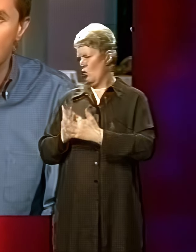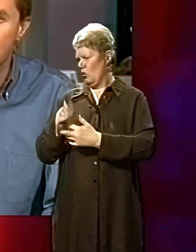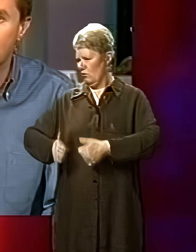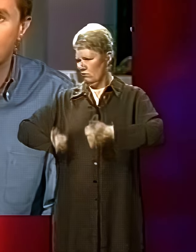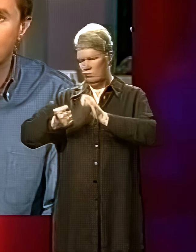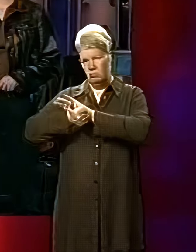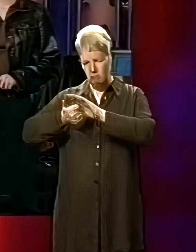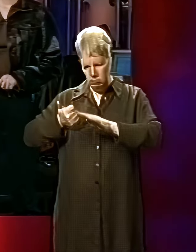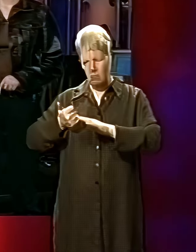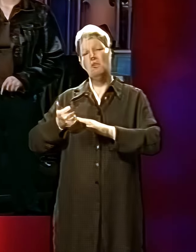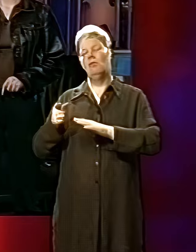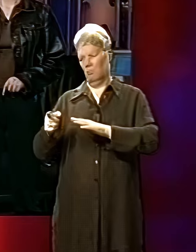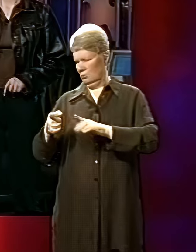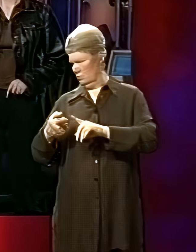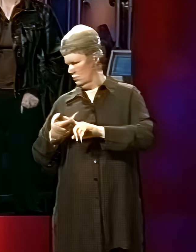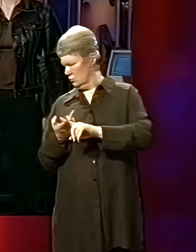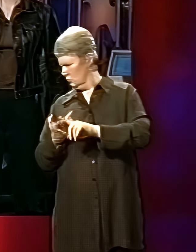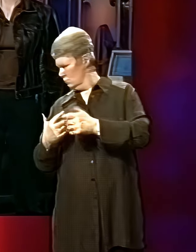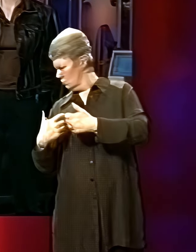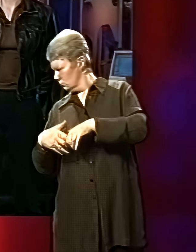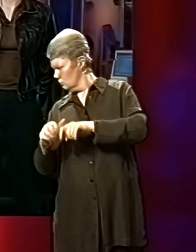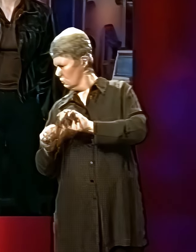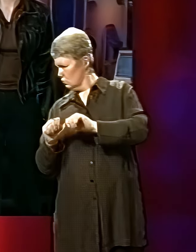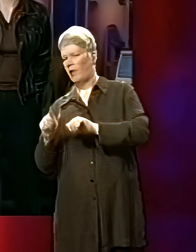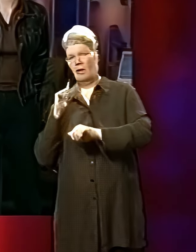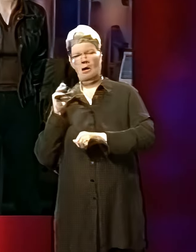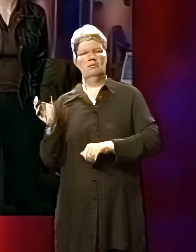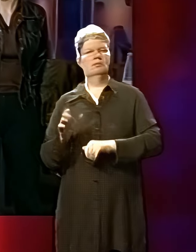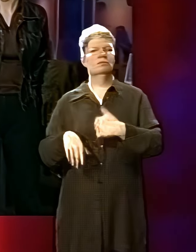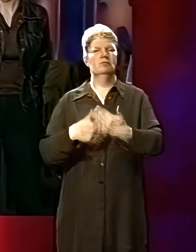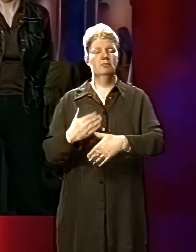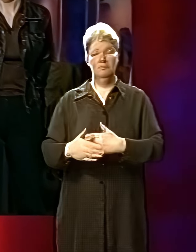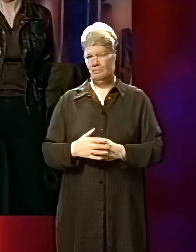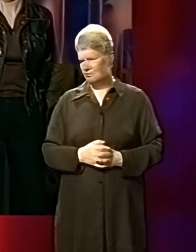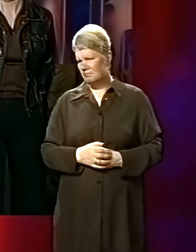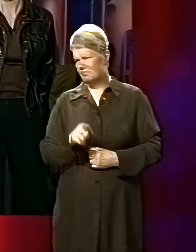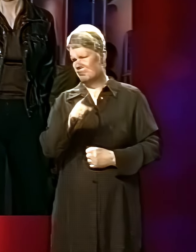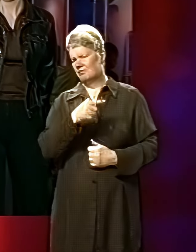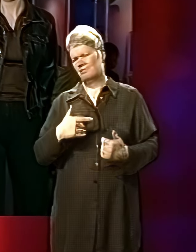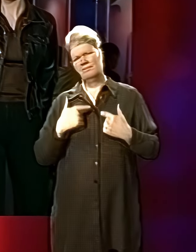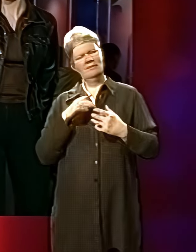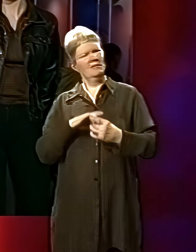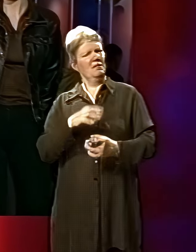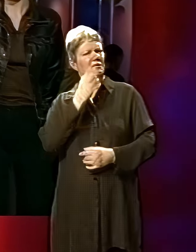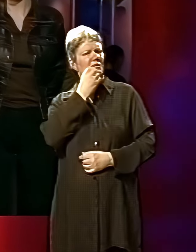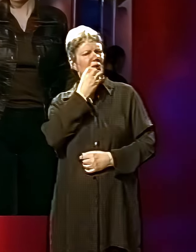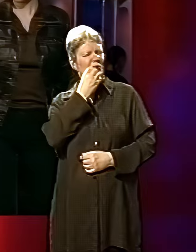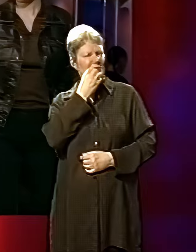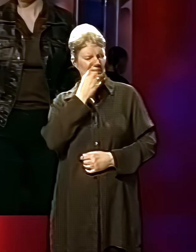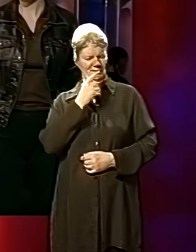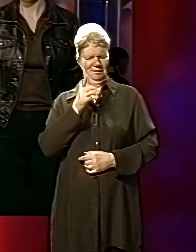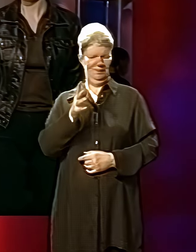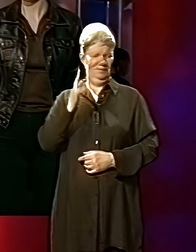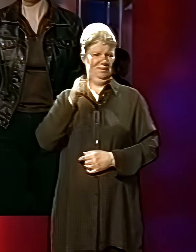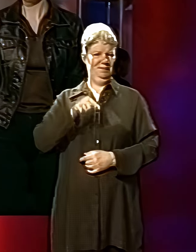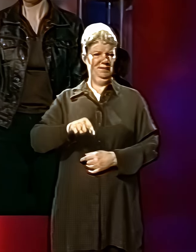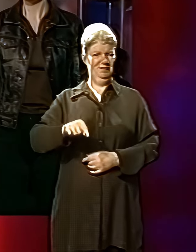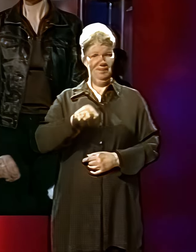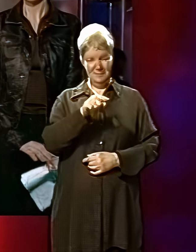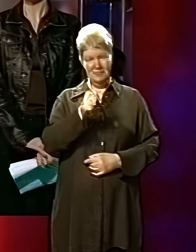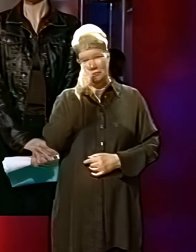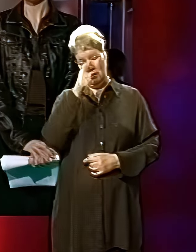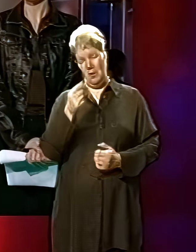they're fitted. Now, more than a few of you have been giving us food for thought about food you didn't want to think about. The food you get at